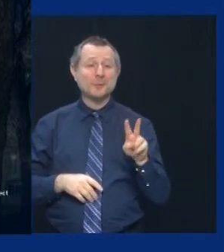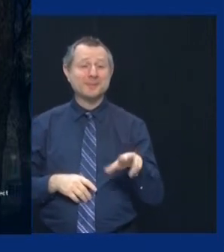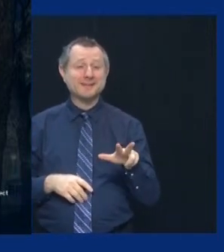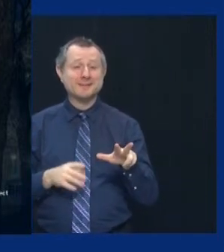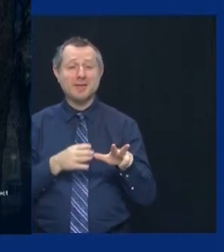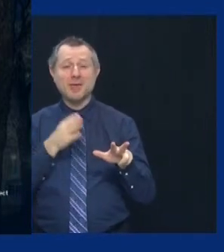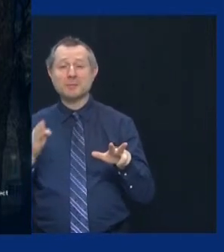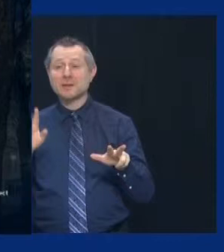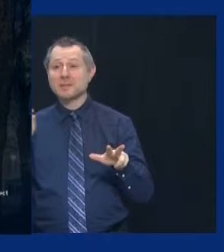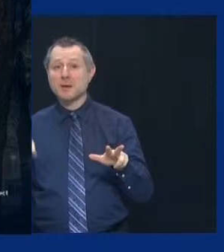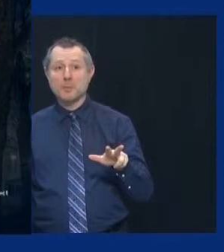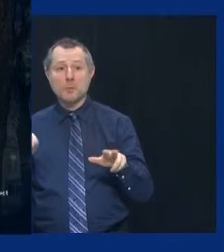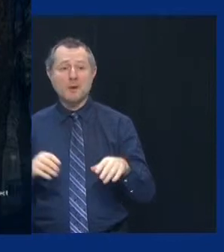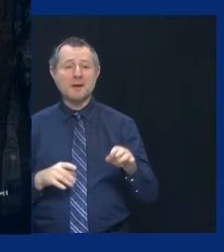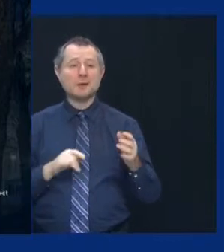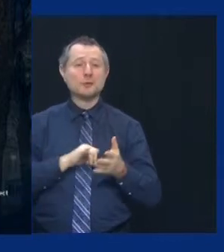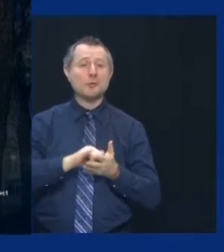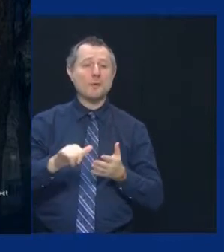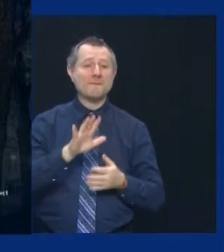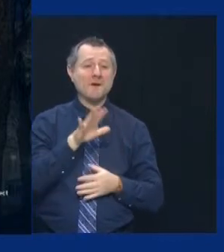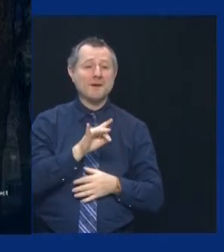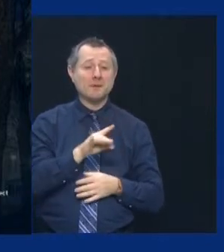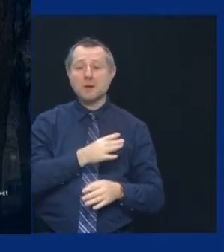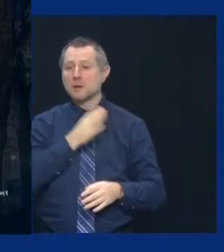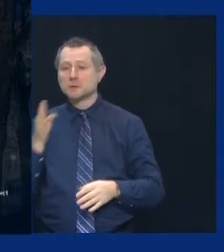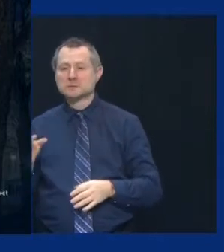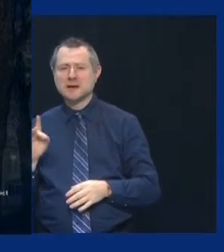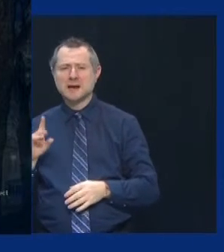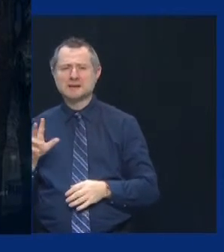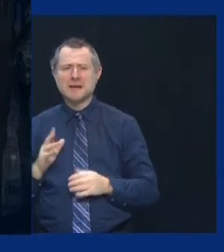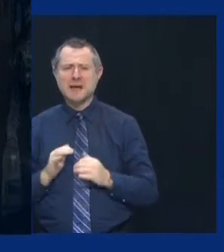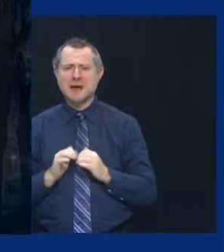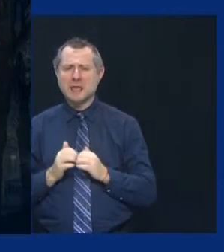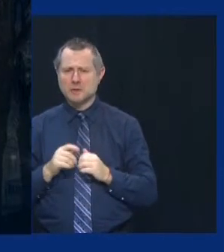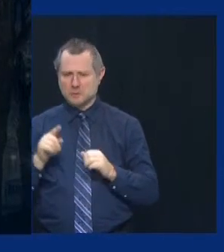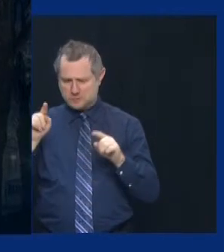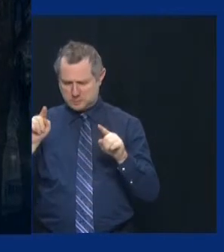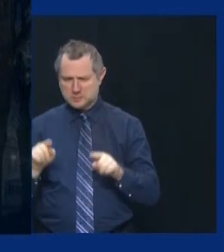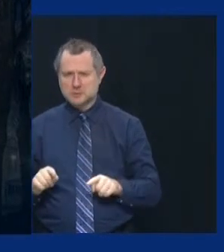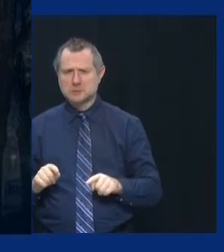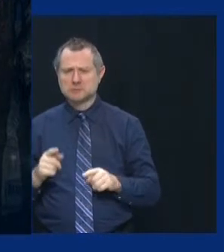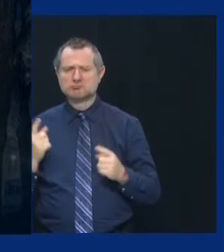8. Is that even possible?